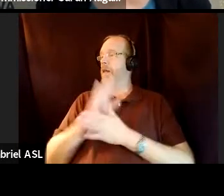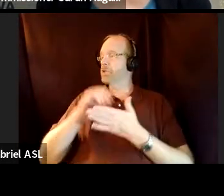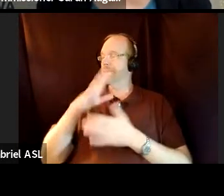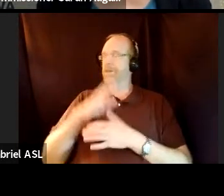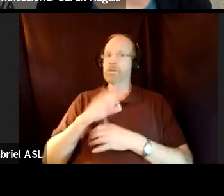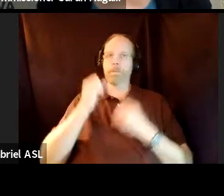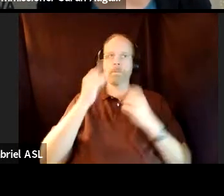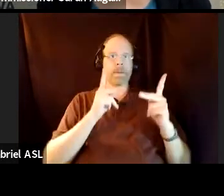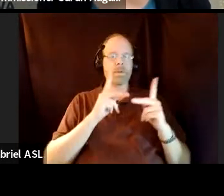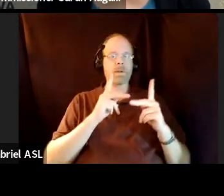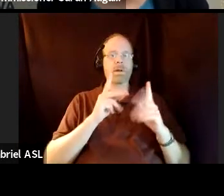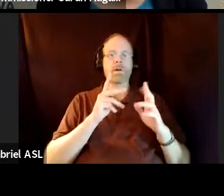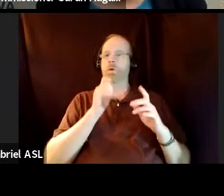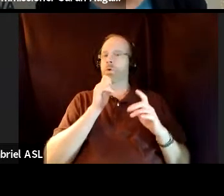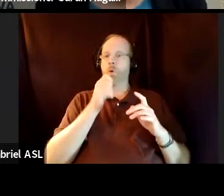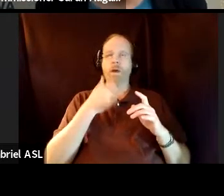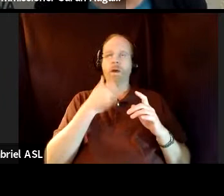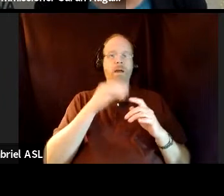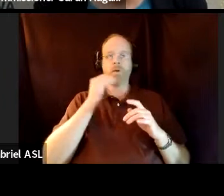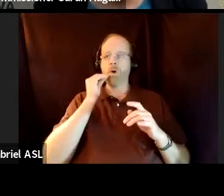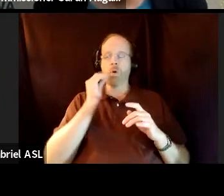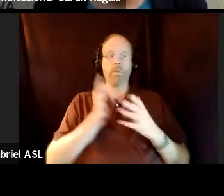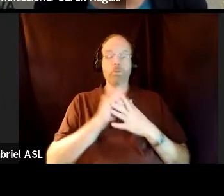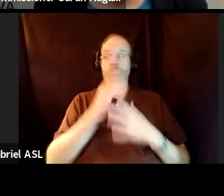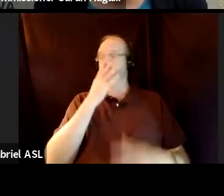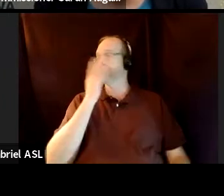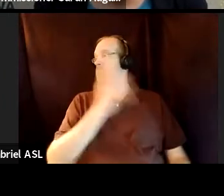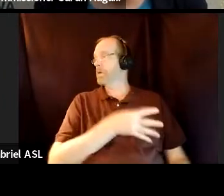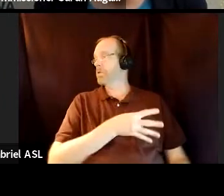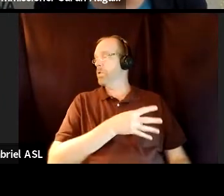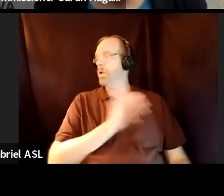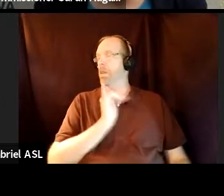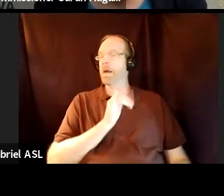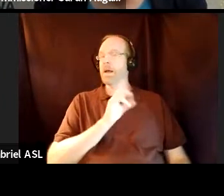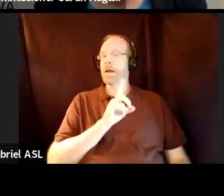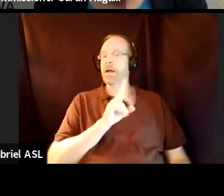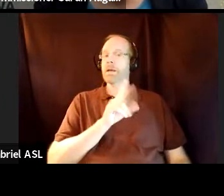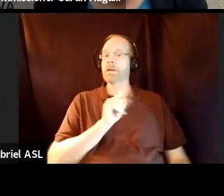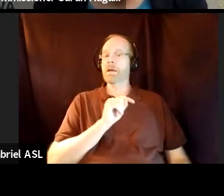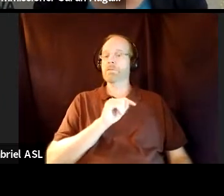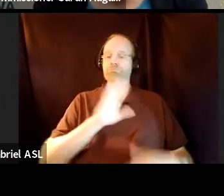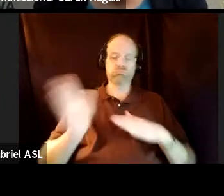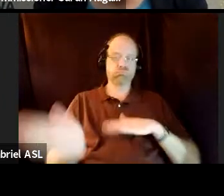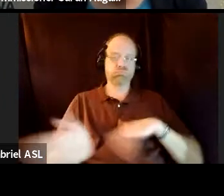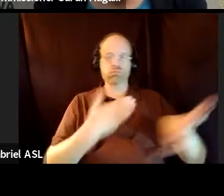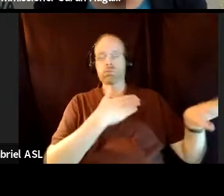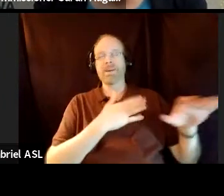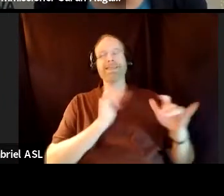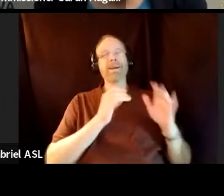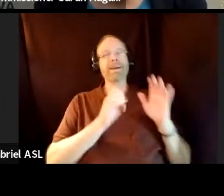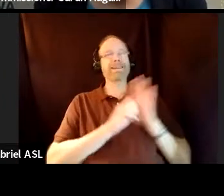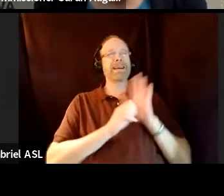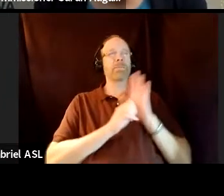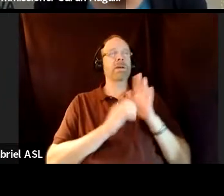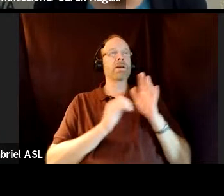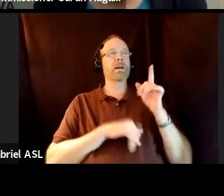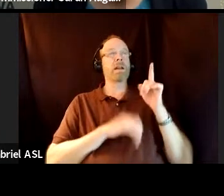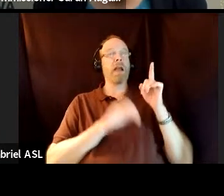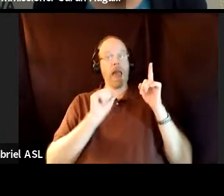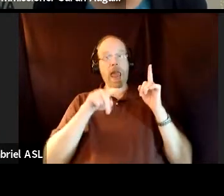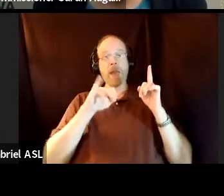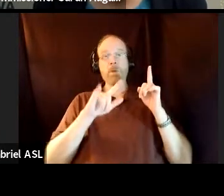population of homeless that were ignored, much like dust swept under a carpet. For instance, in April of this